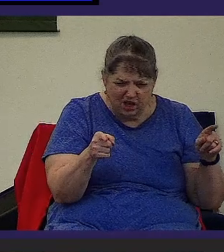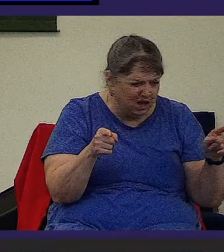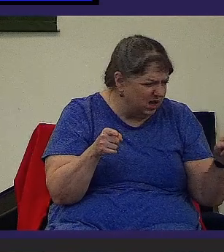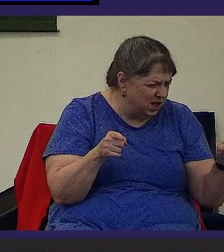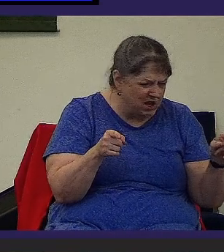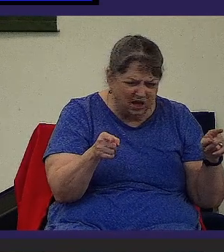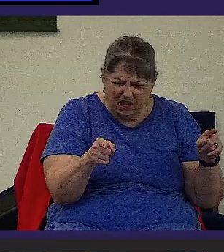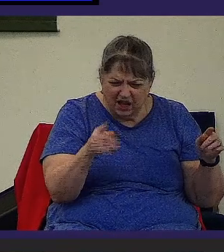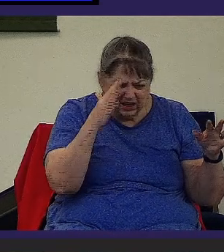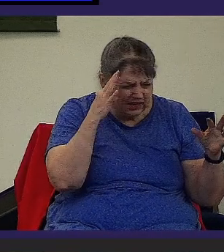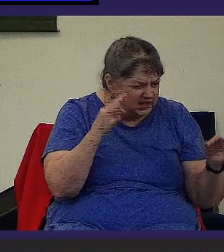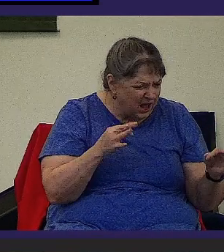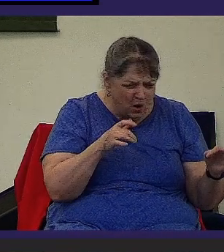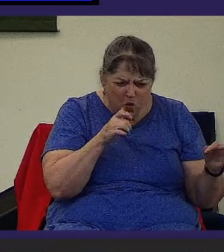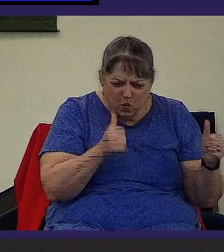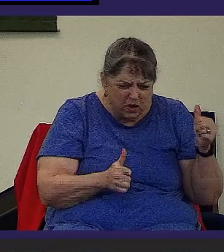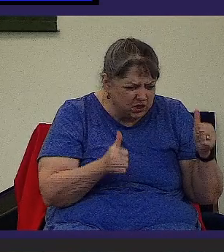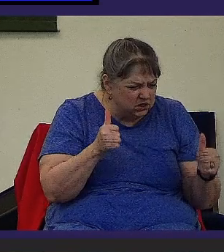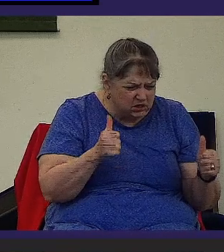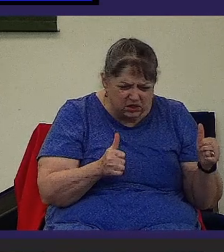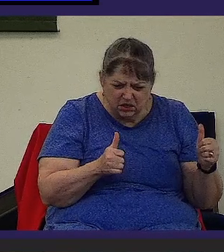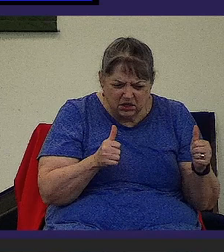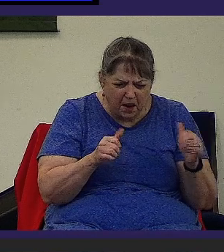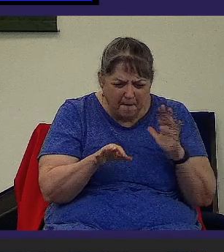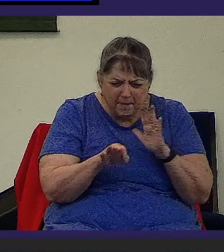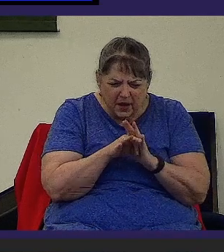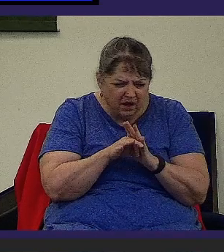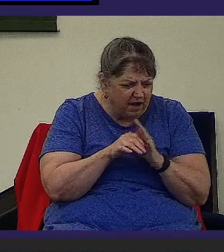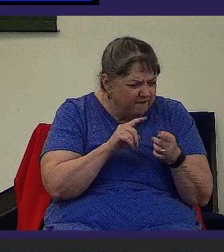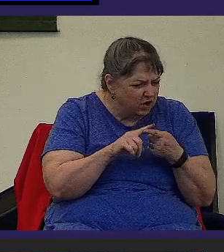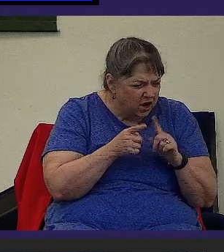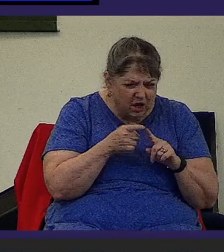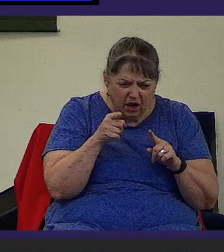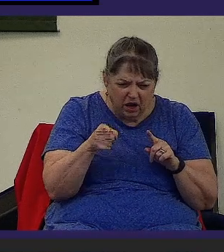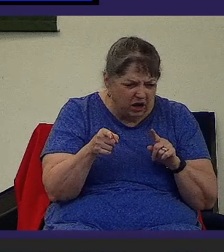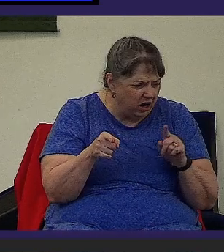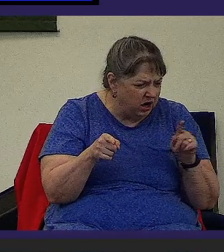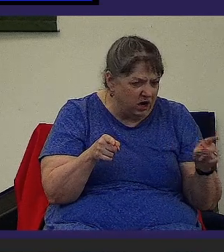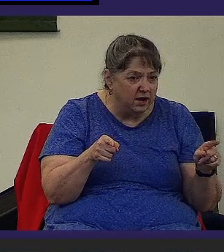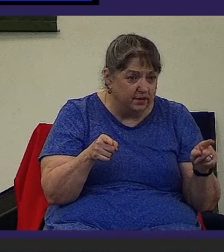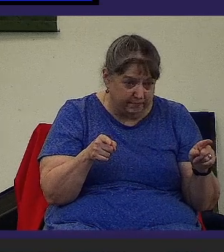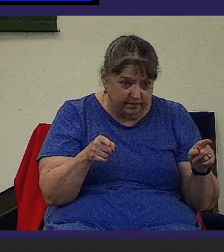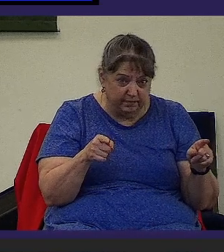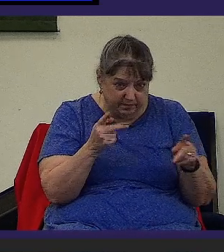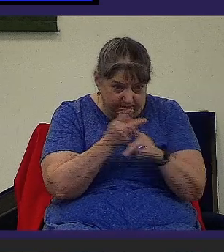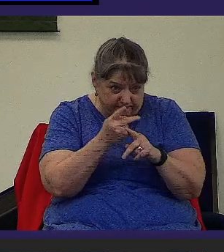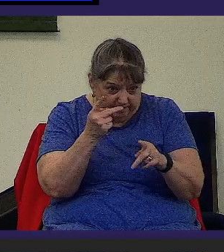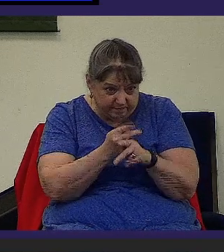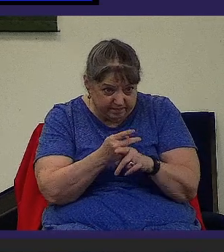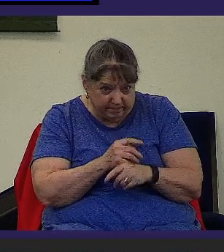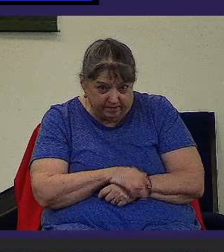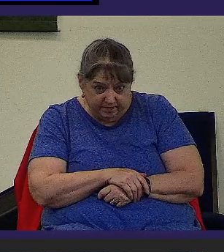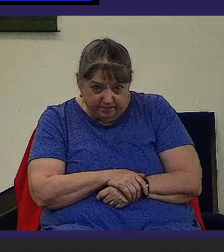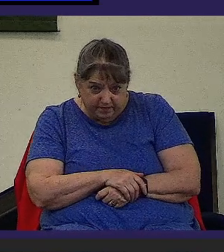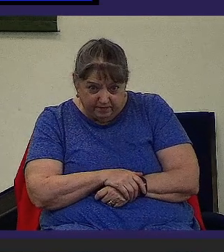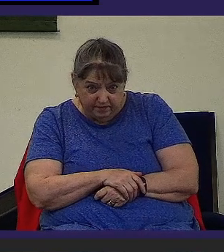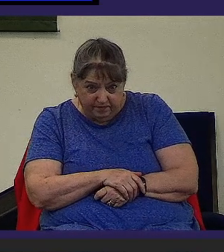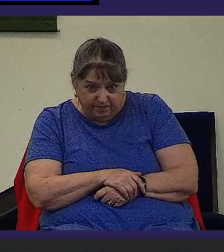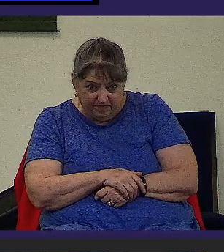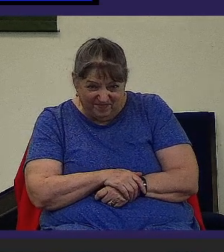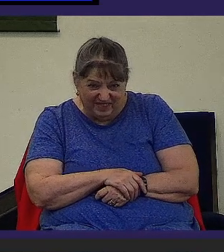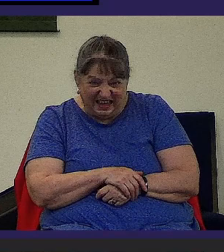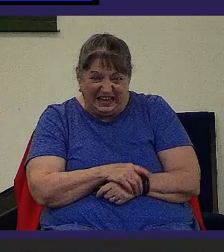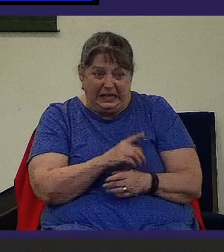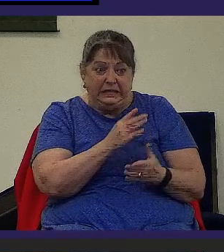dreams to fulfill your goal they're they're pushing you to go forward and some will stick out your leg